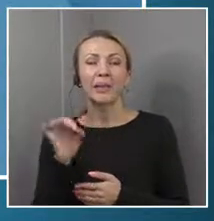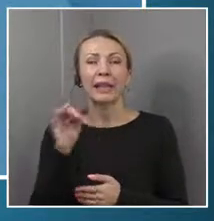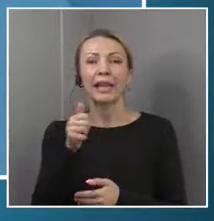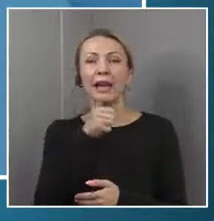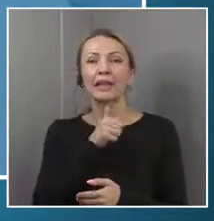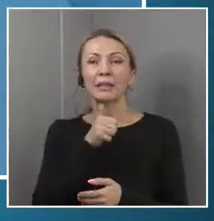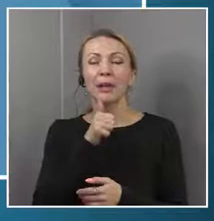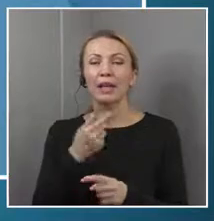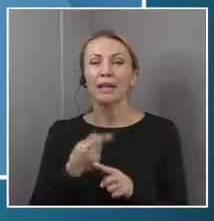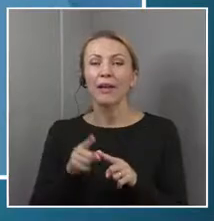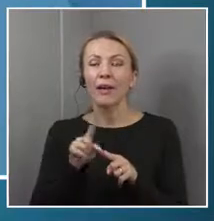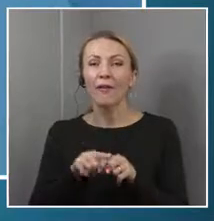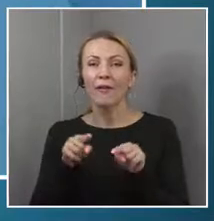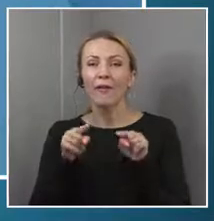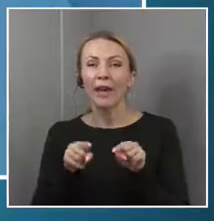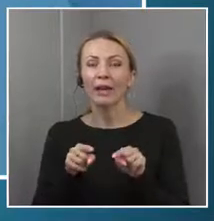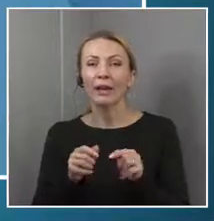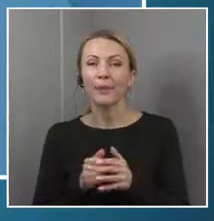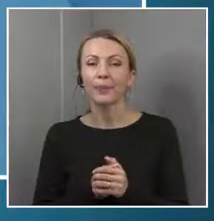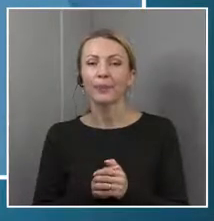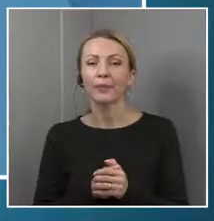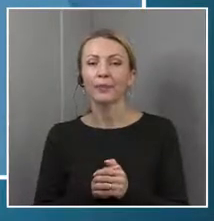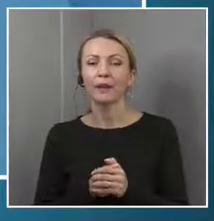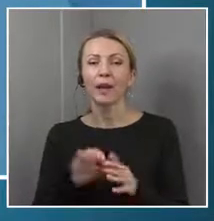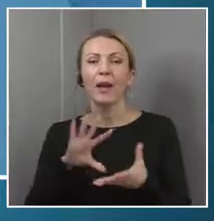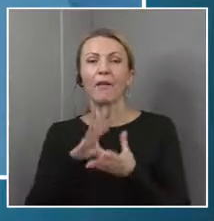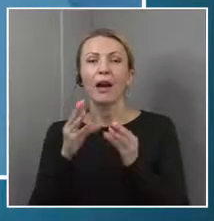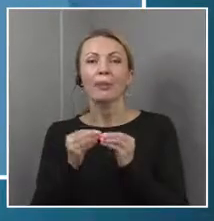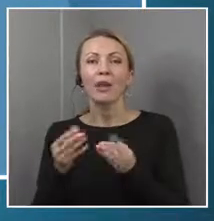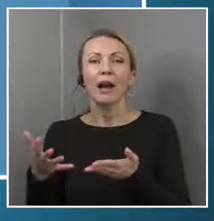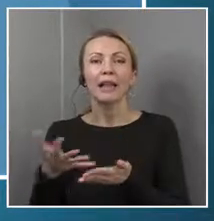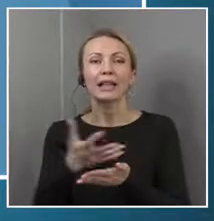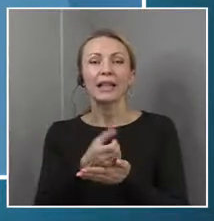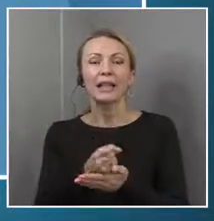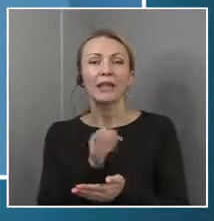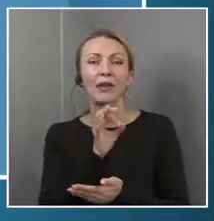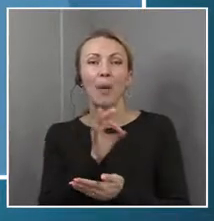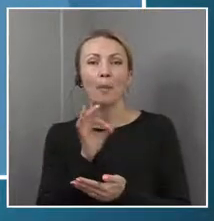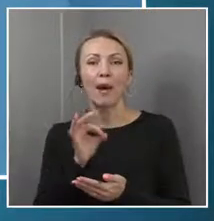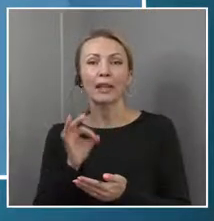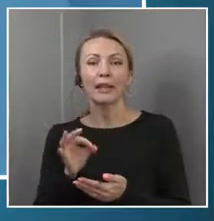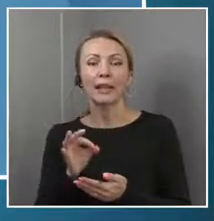Bogdan here is a numismatics expert. So he is a coin expert.